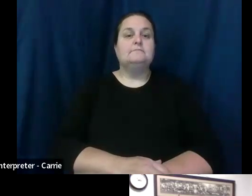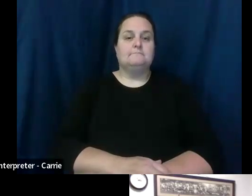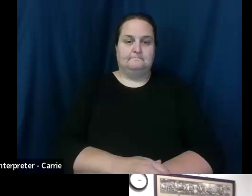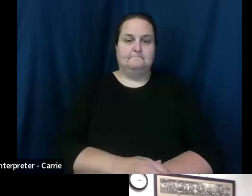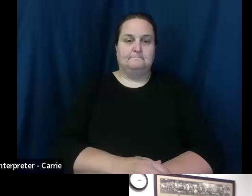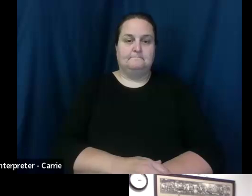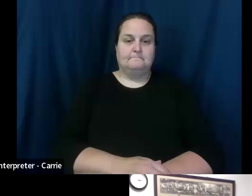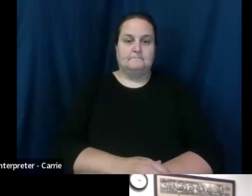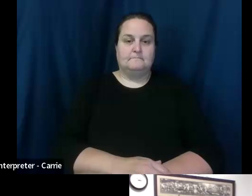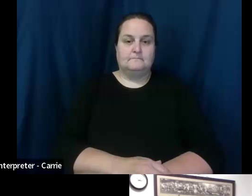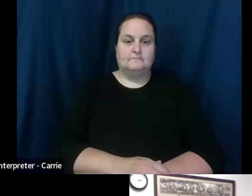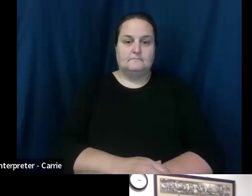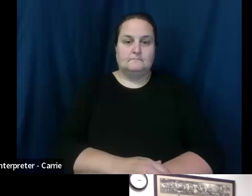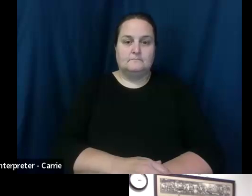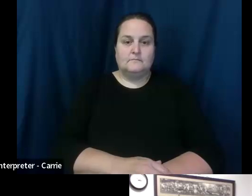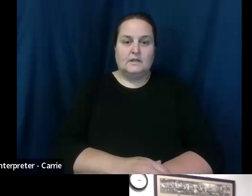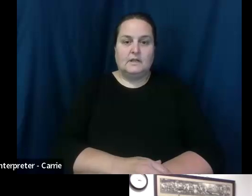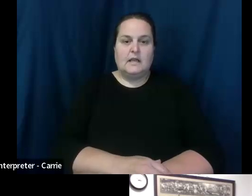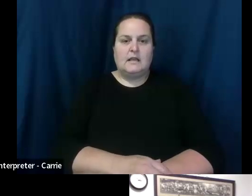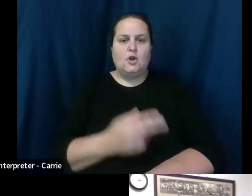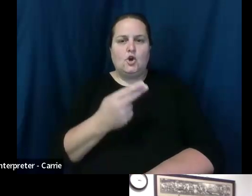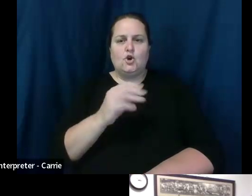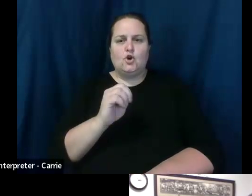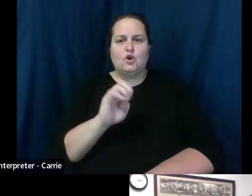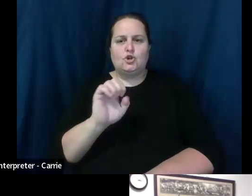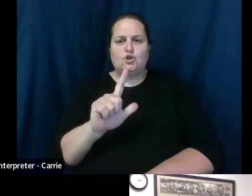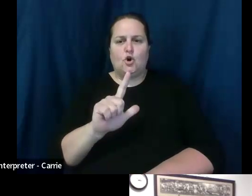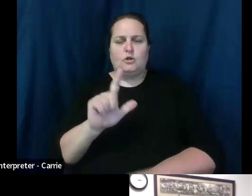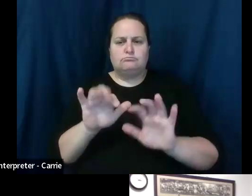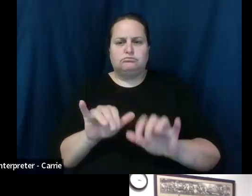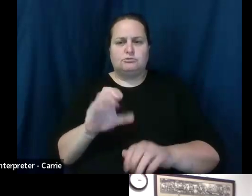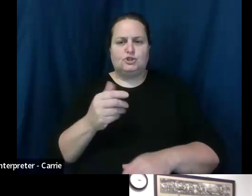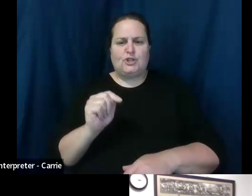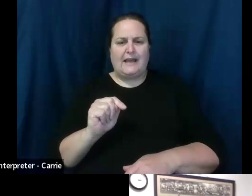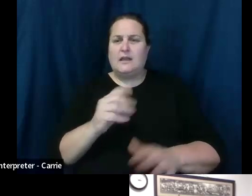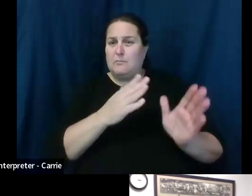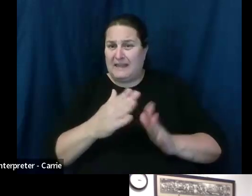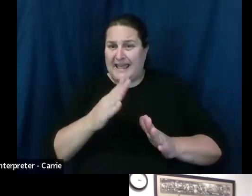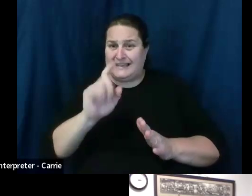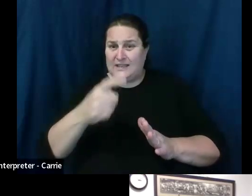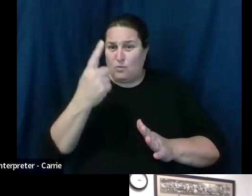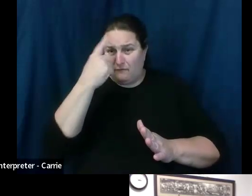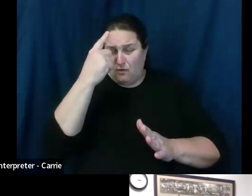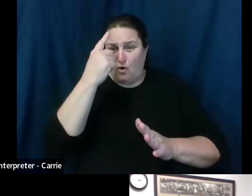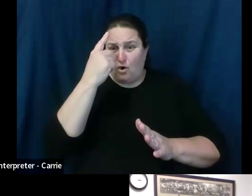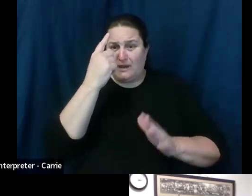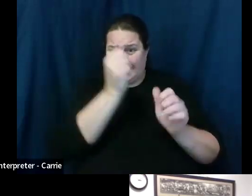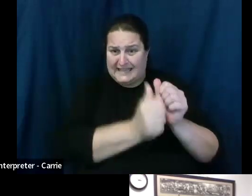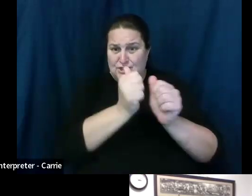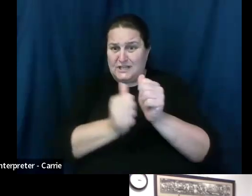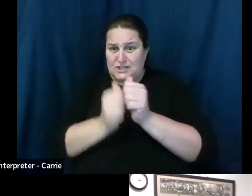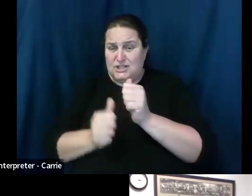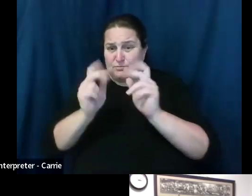Yes. So plan has to be done for each person. No. Plan can be done for the plan will include everybody. So this